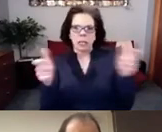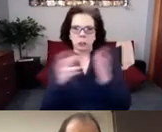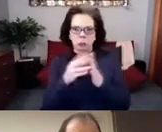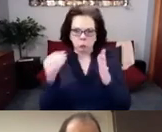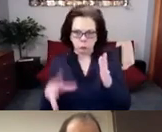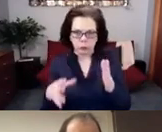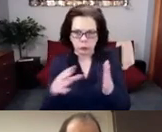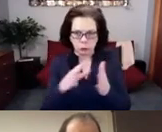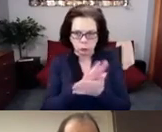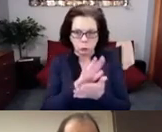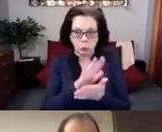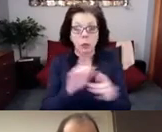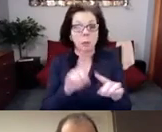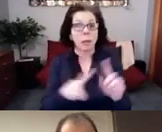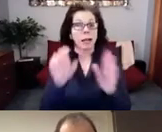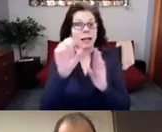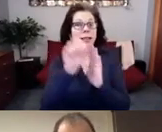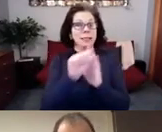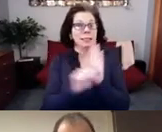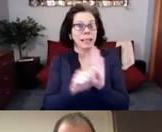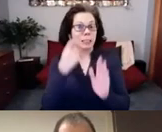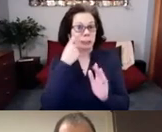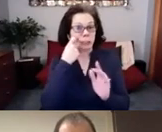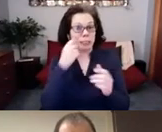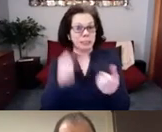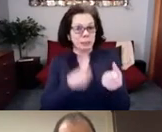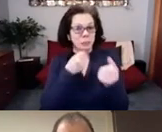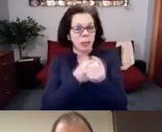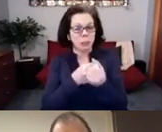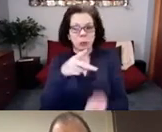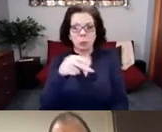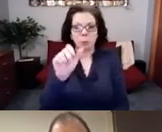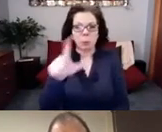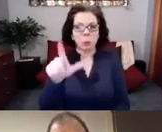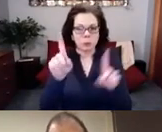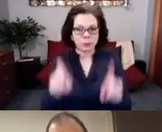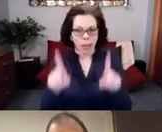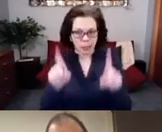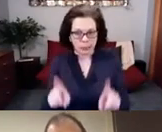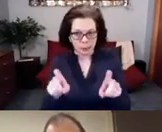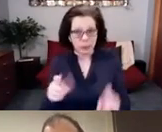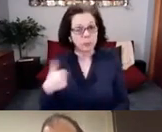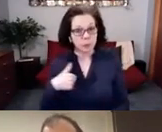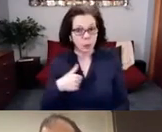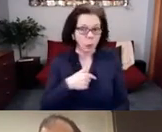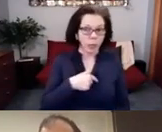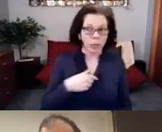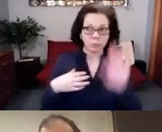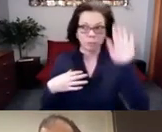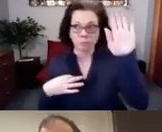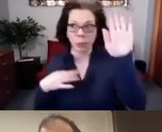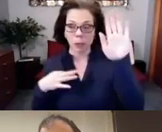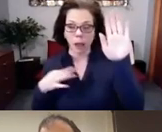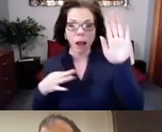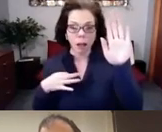recently, the state just sponsored pool testing, which came out last week, and we've applied for it. But that would